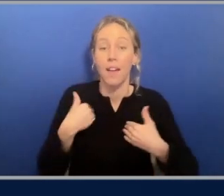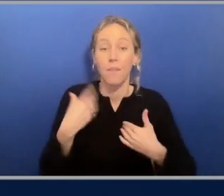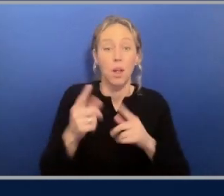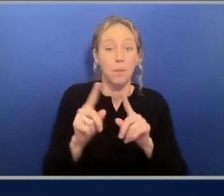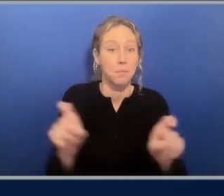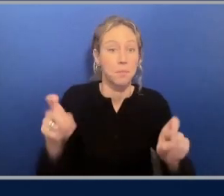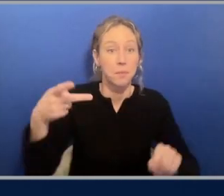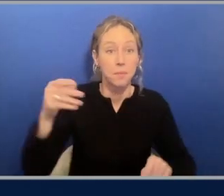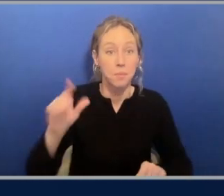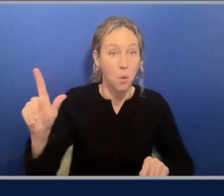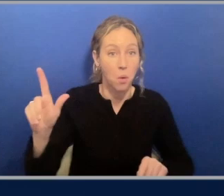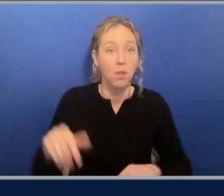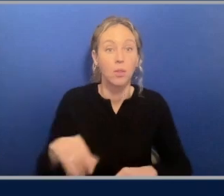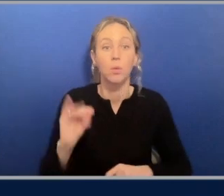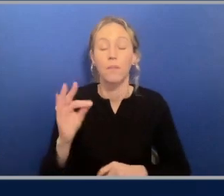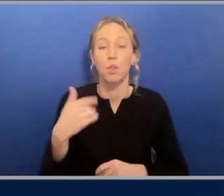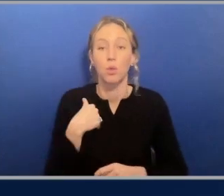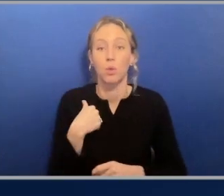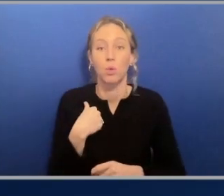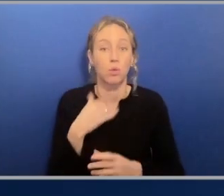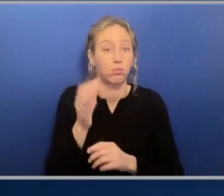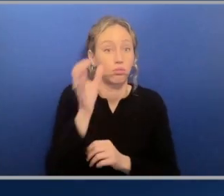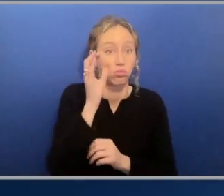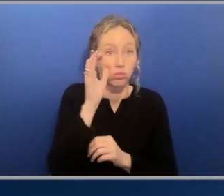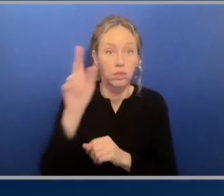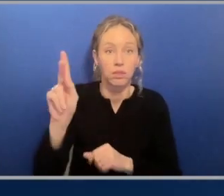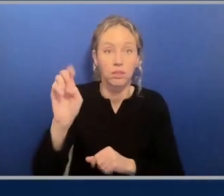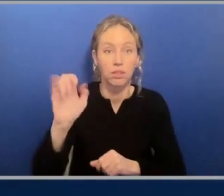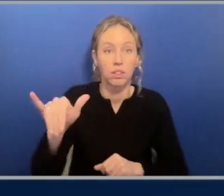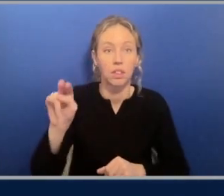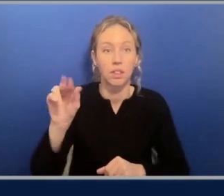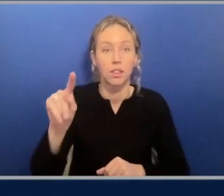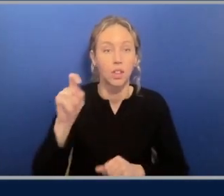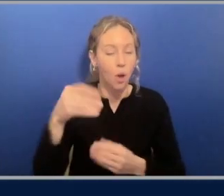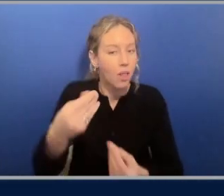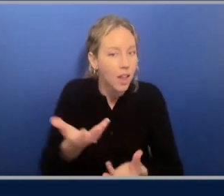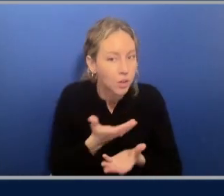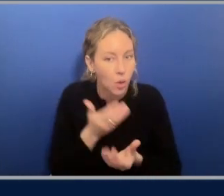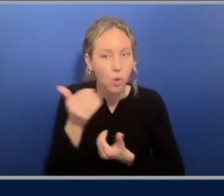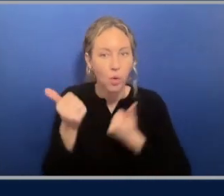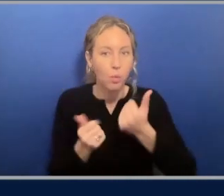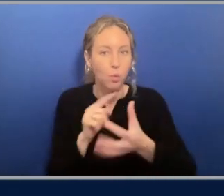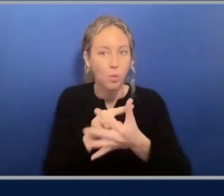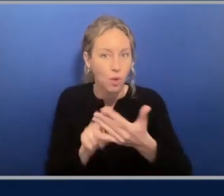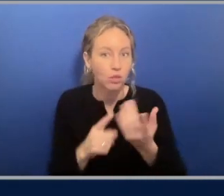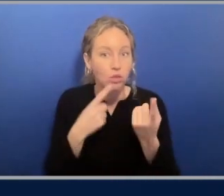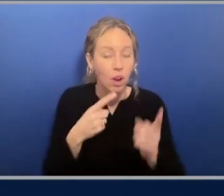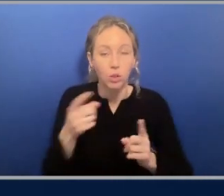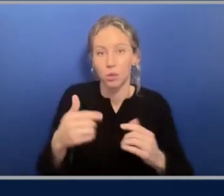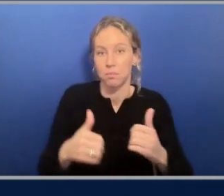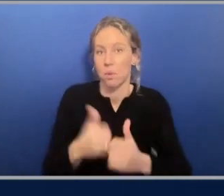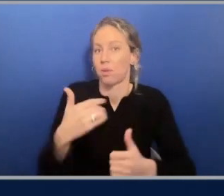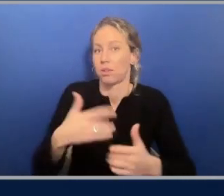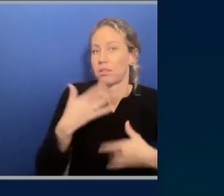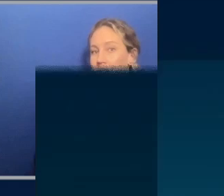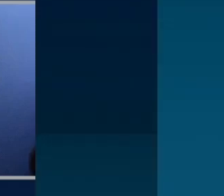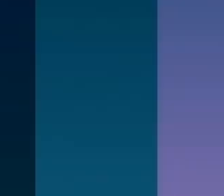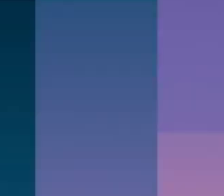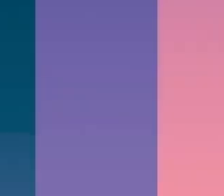you caught his keynote today, let us know which announcement you are most excited about